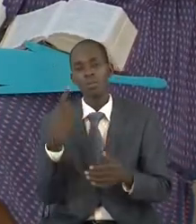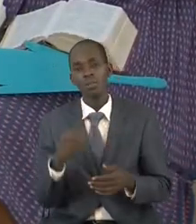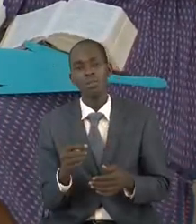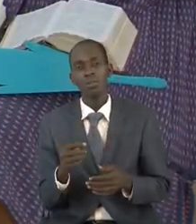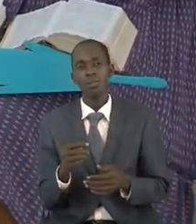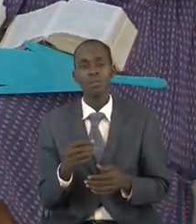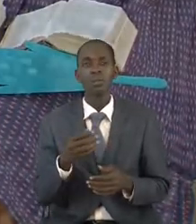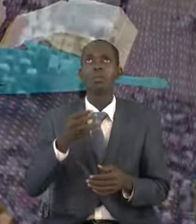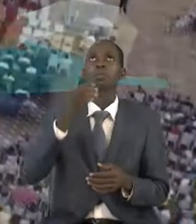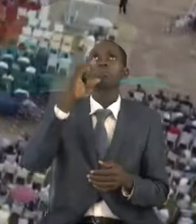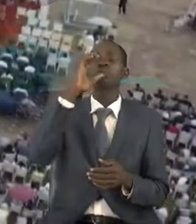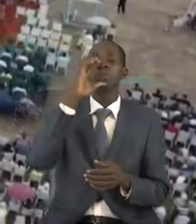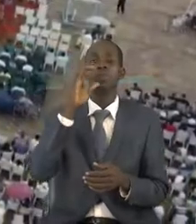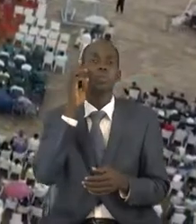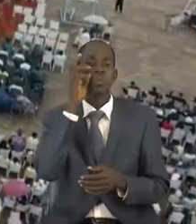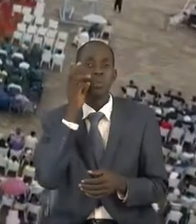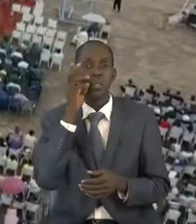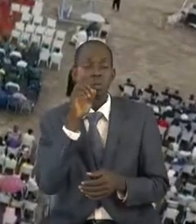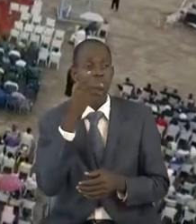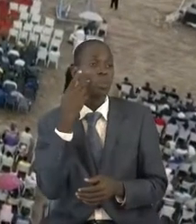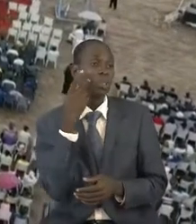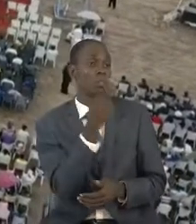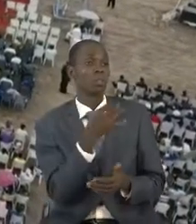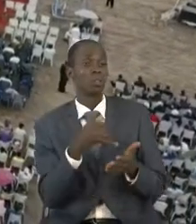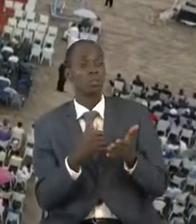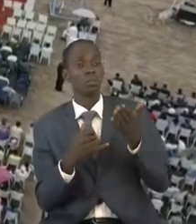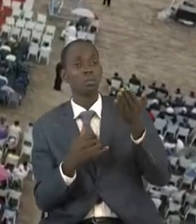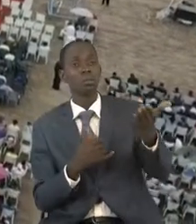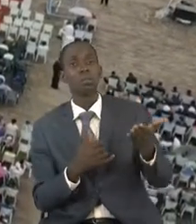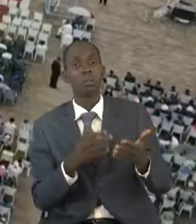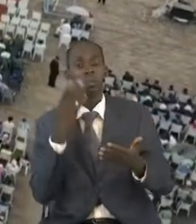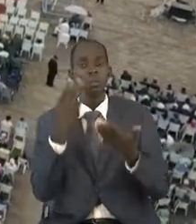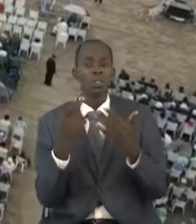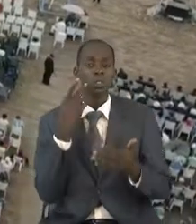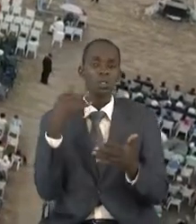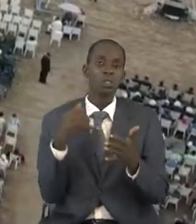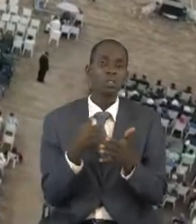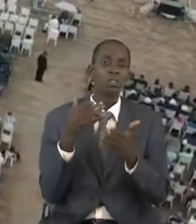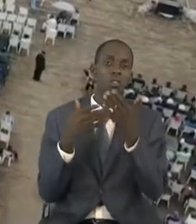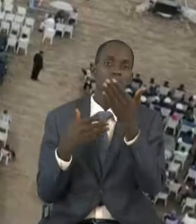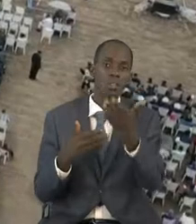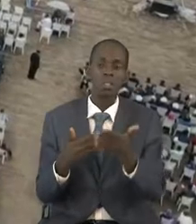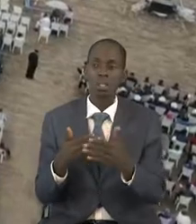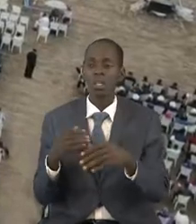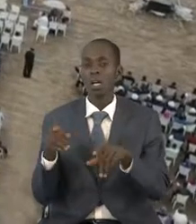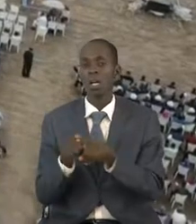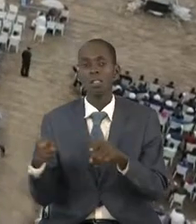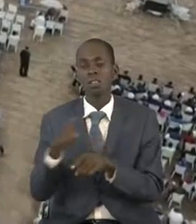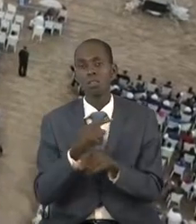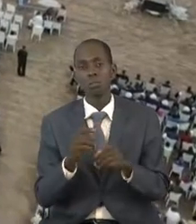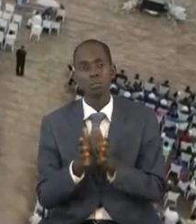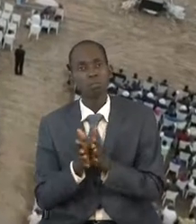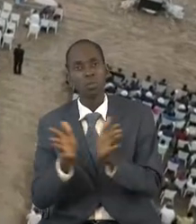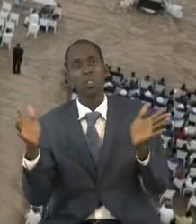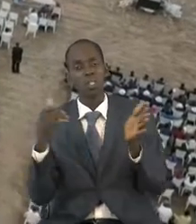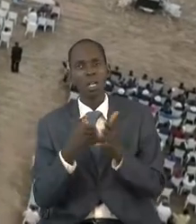drank, you might see it on the billboard, you might see it you know, over television, you might see it at the publicized, and they say everybody is